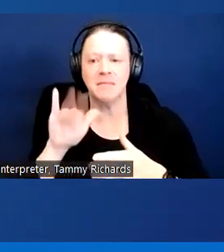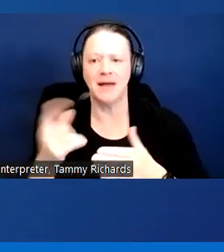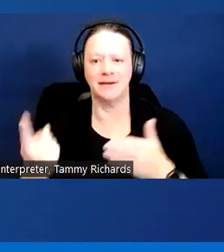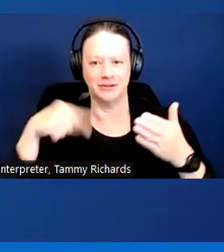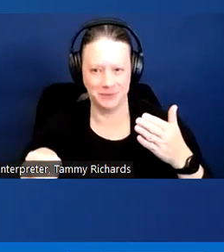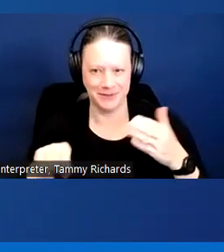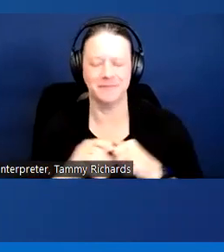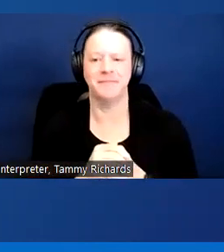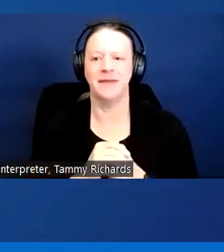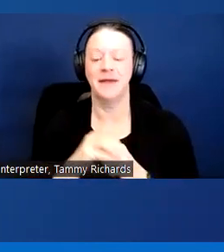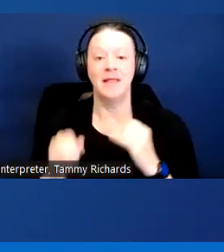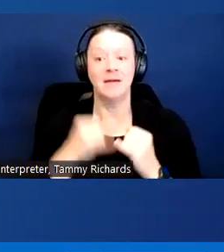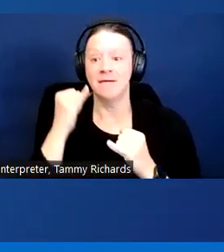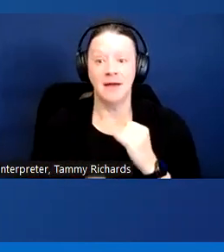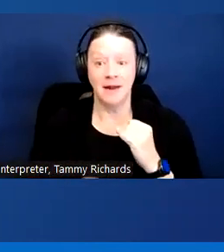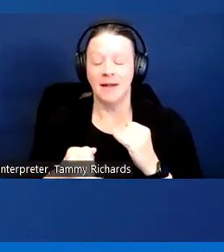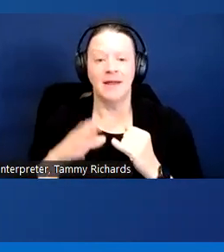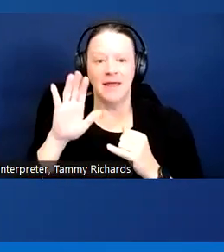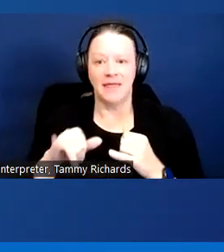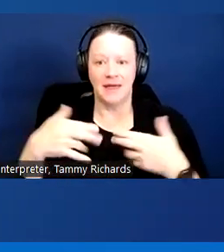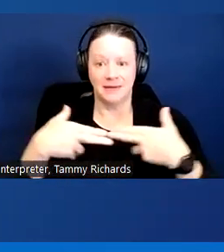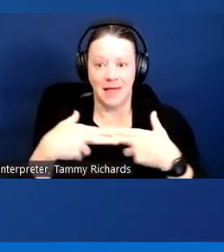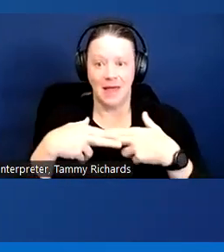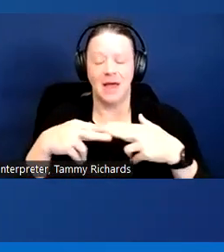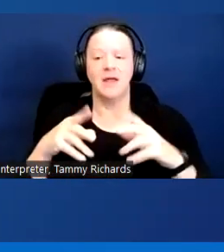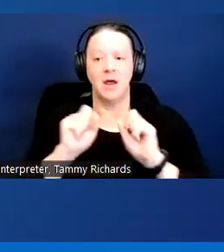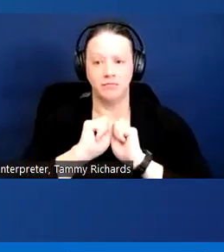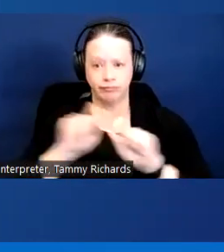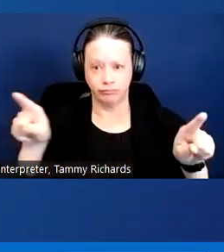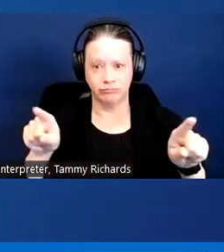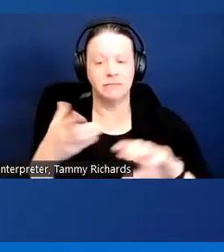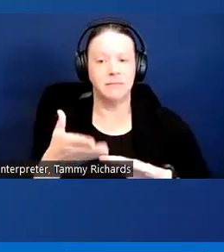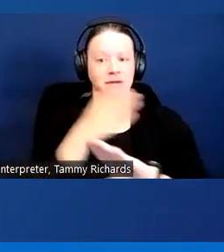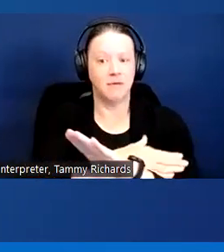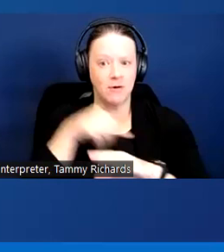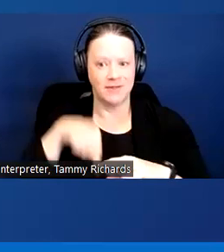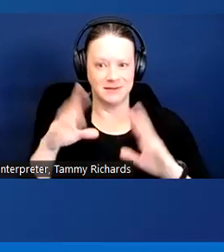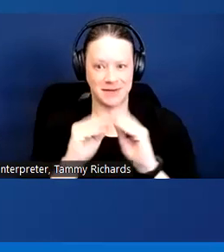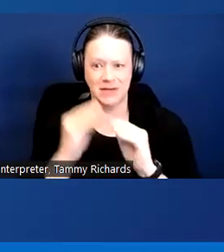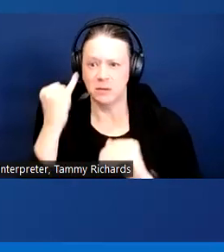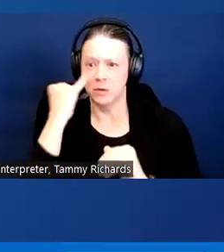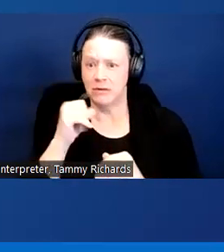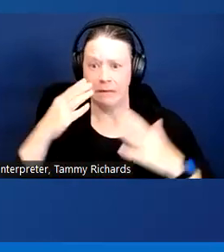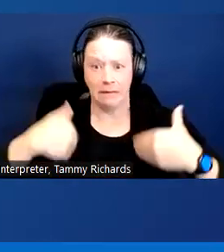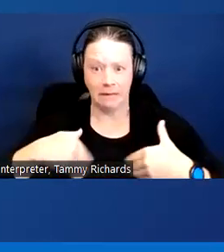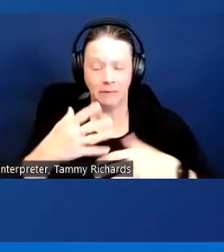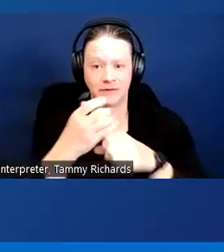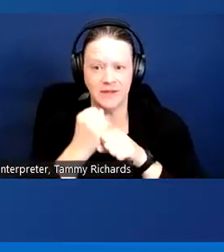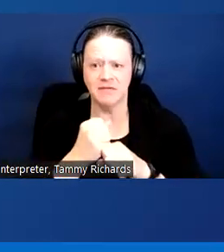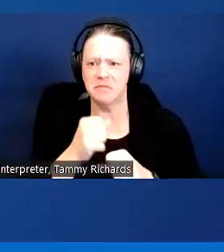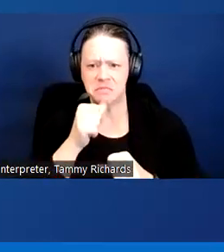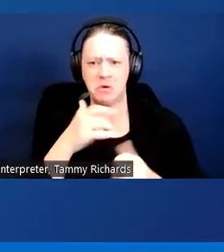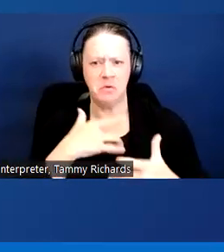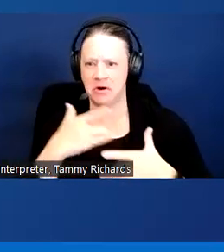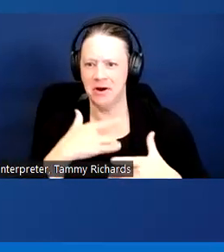And finally, the slide deck was sent out ahead of time. If you did not receive it, don't worry. We will send it out again